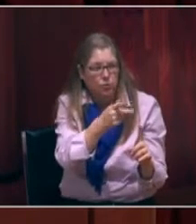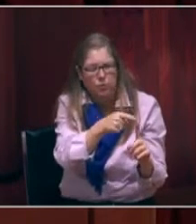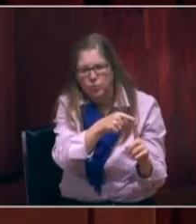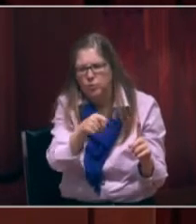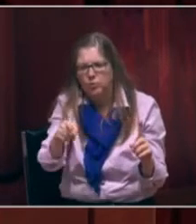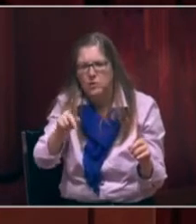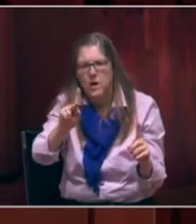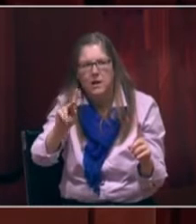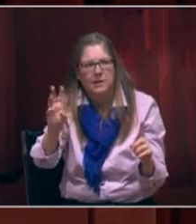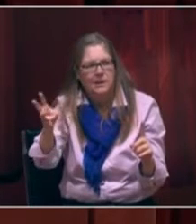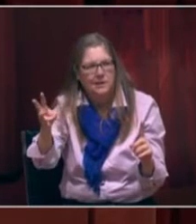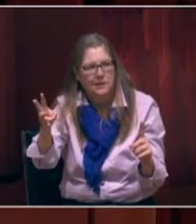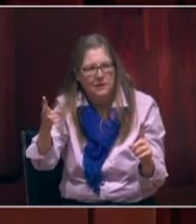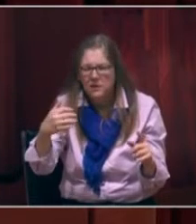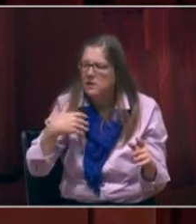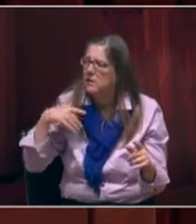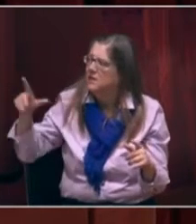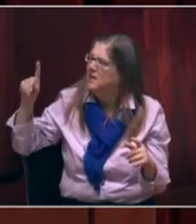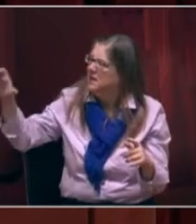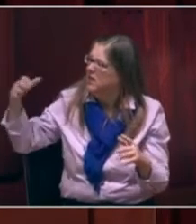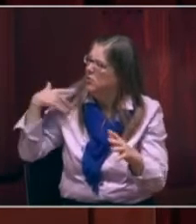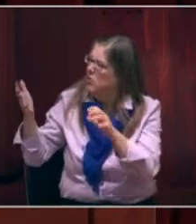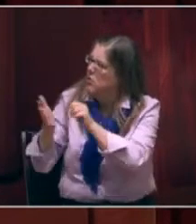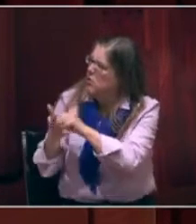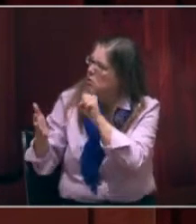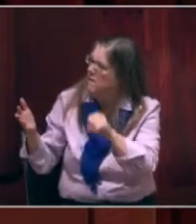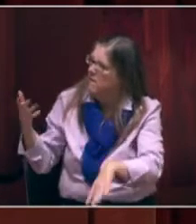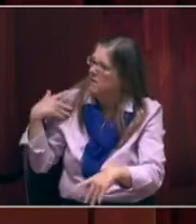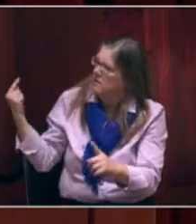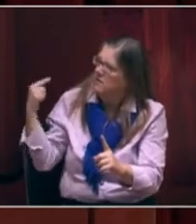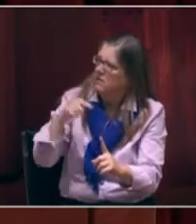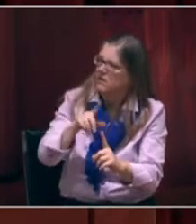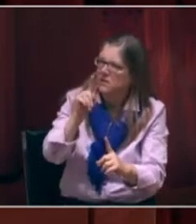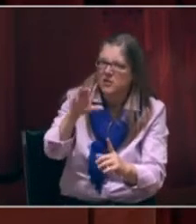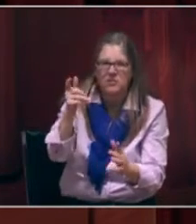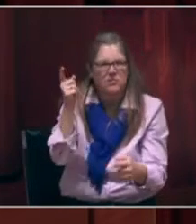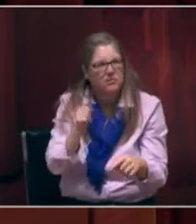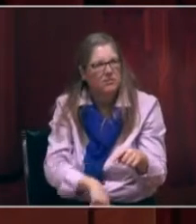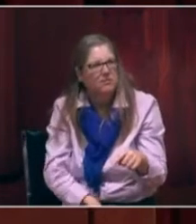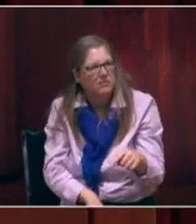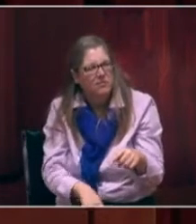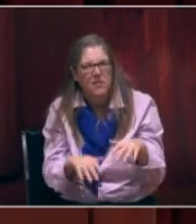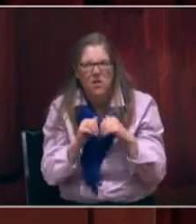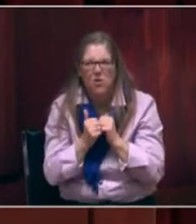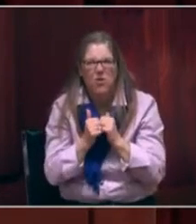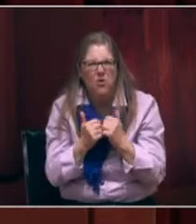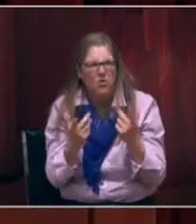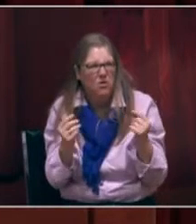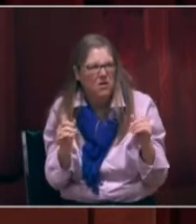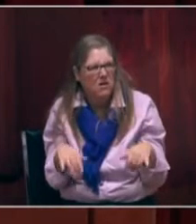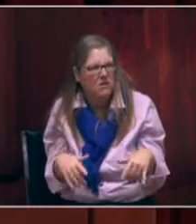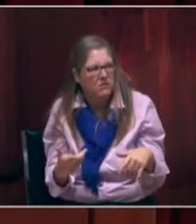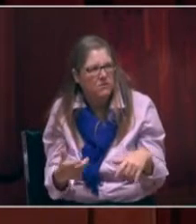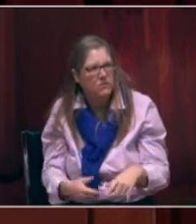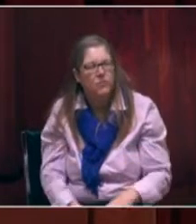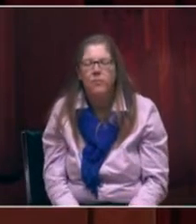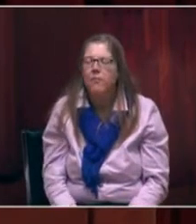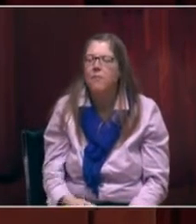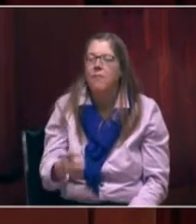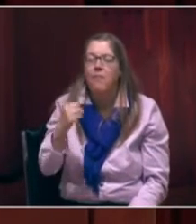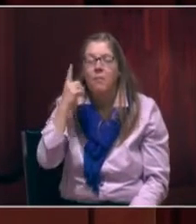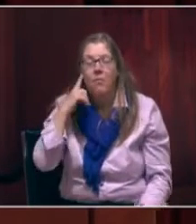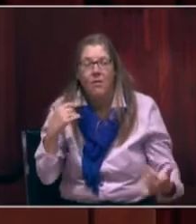unable to remove that College Park registration. How do I go about doing that? So I think for the moment